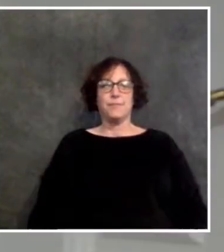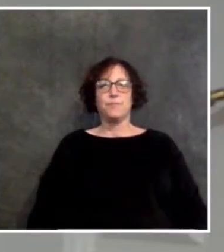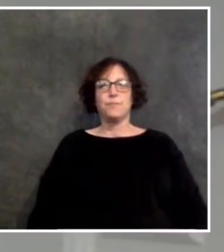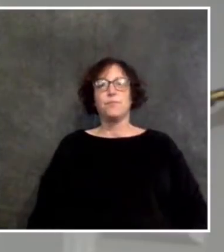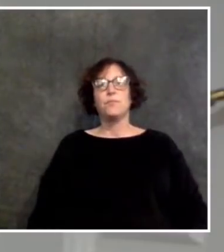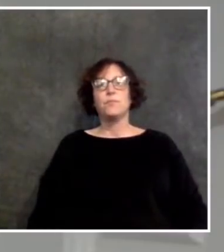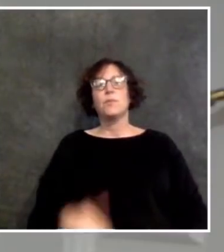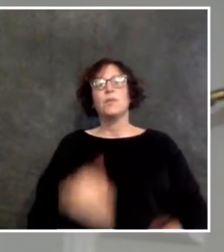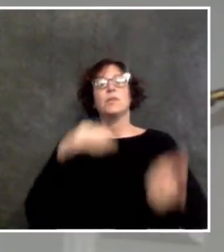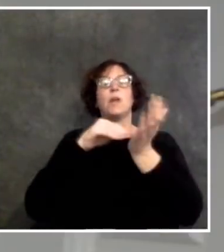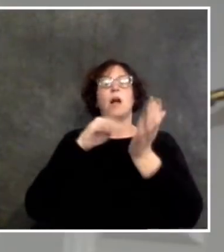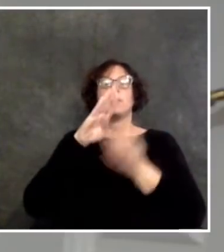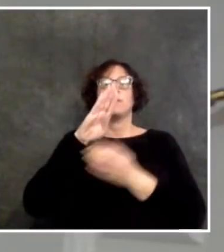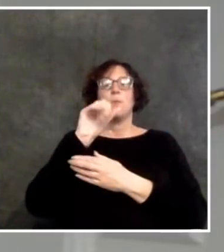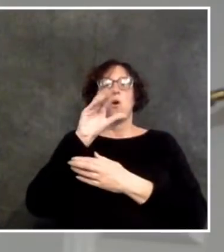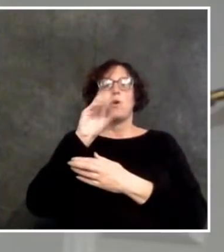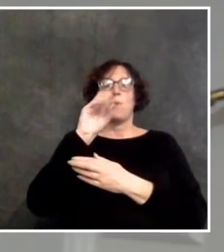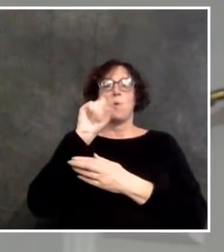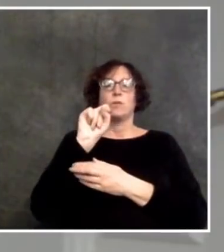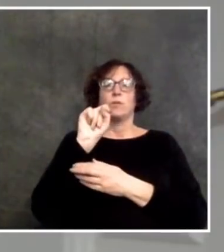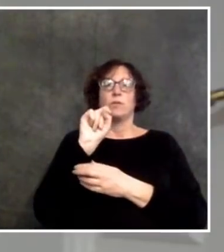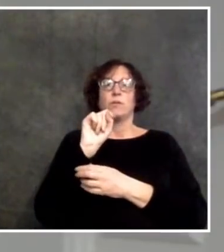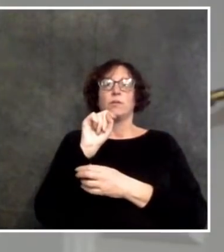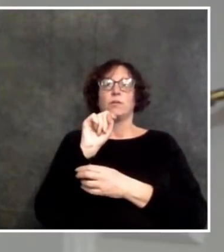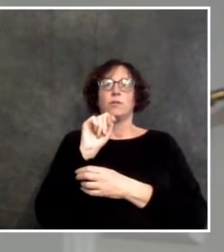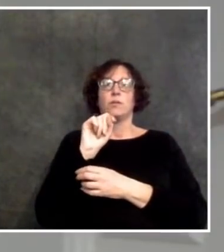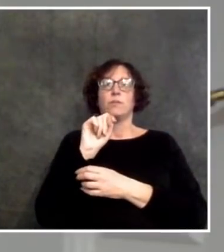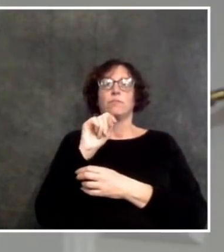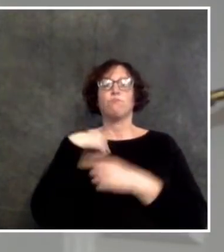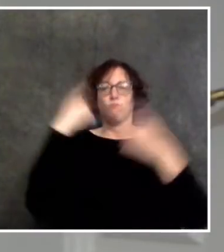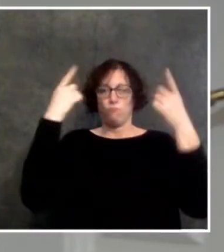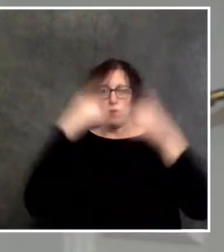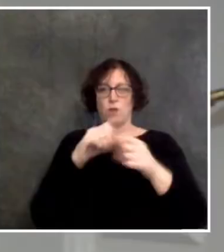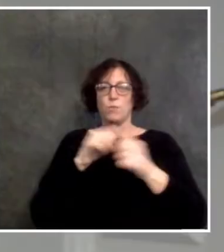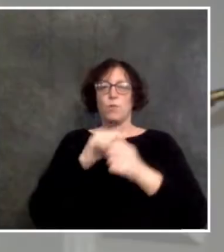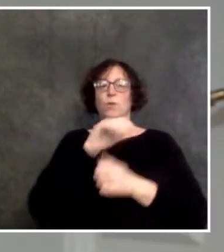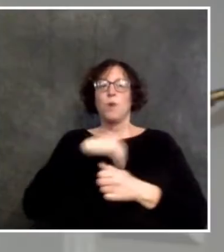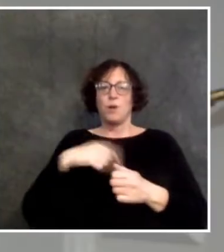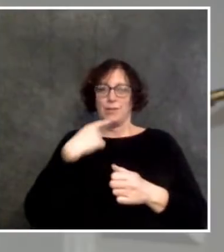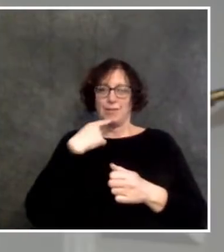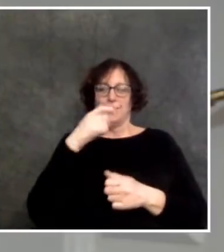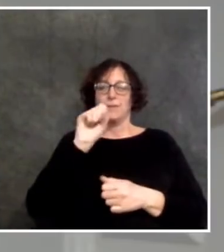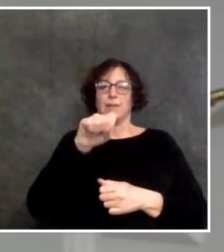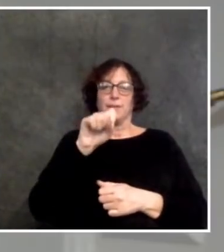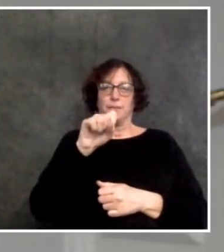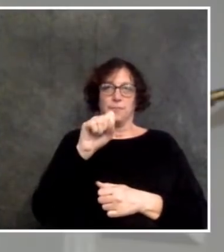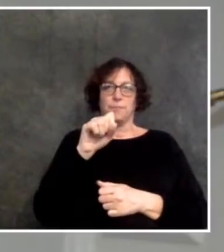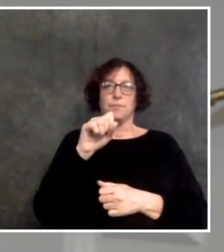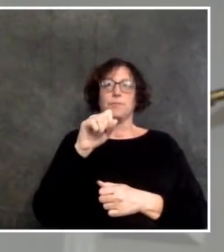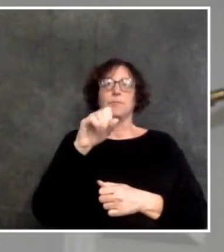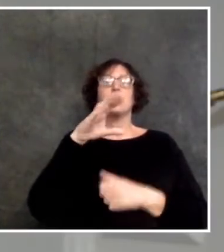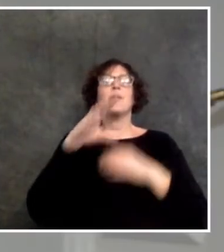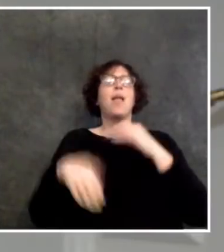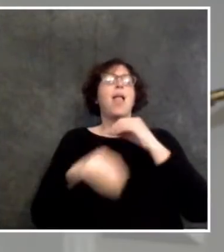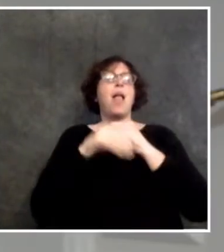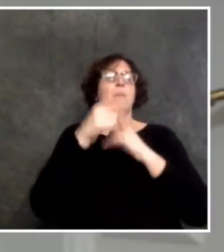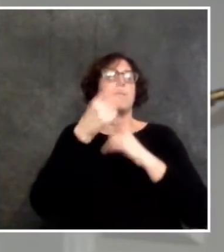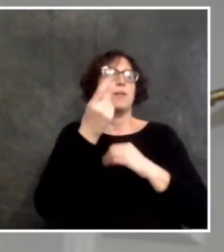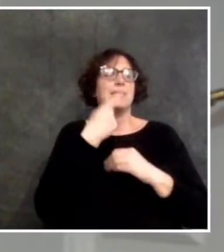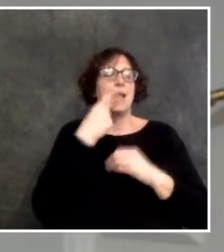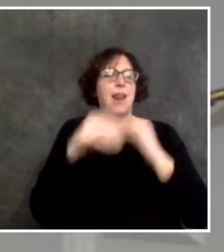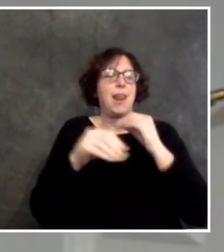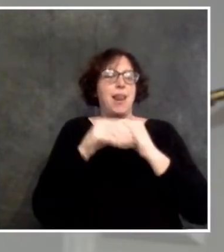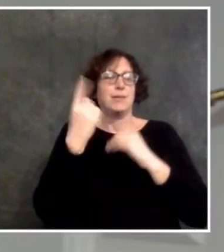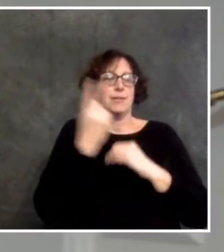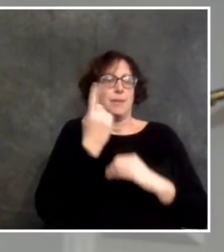One is, from the very beginning, we've been saying that as the evidence grows, because it